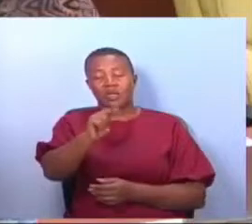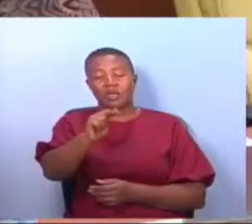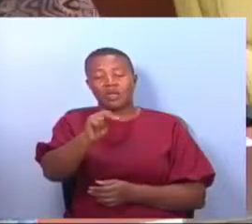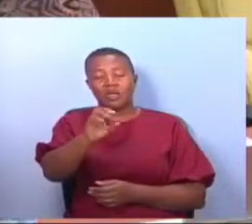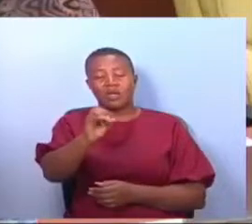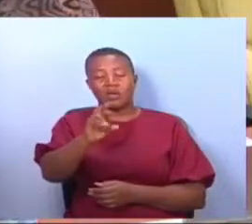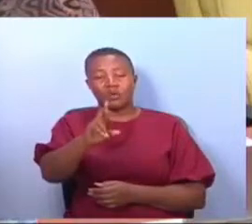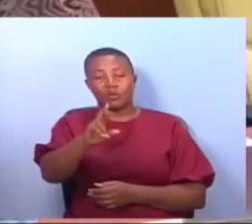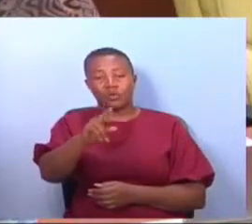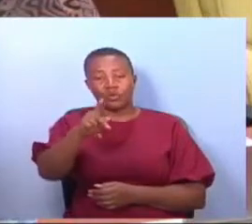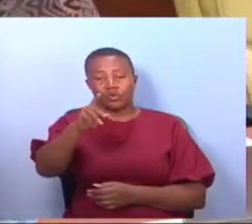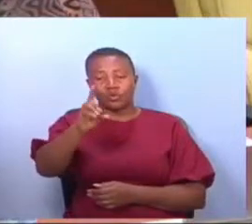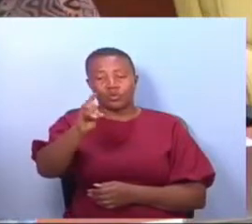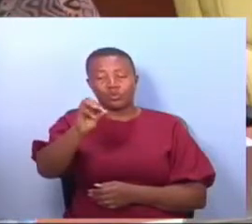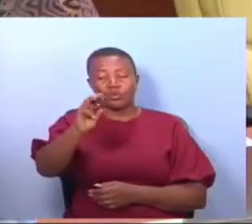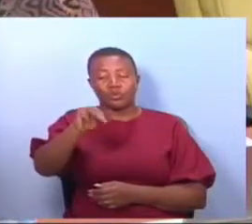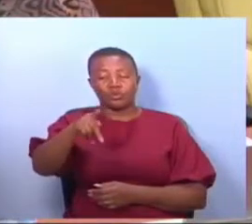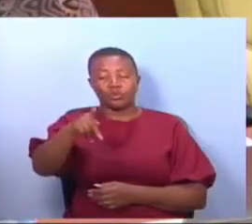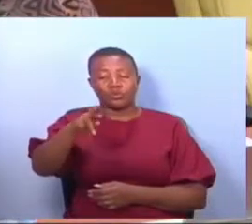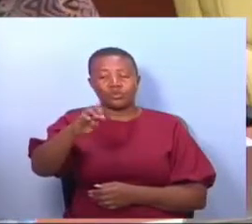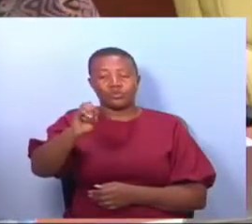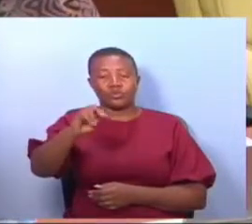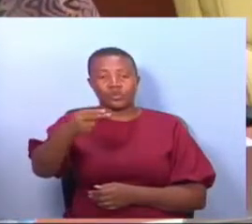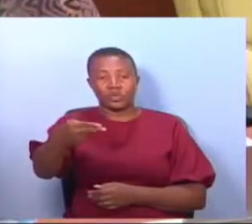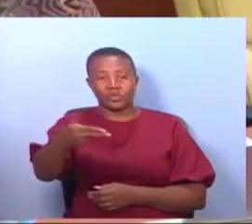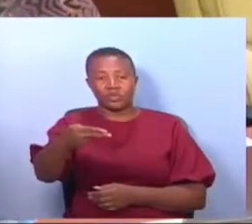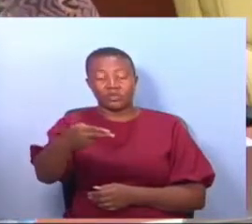Whip for our side,